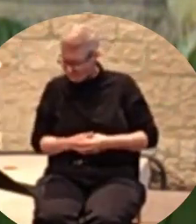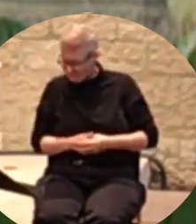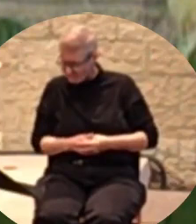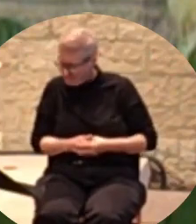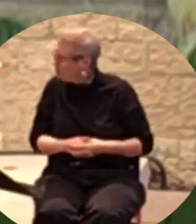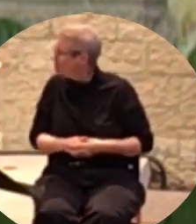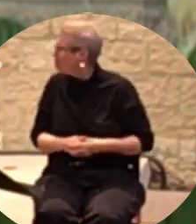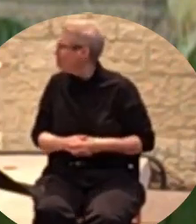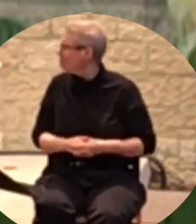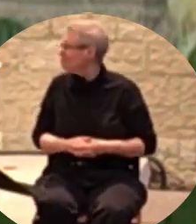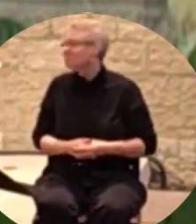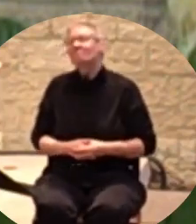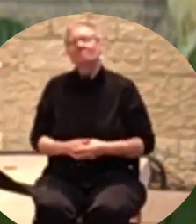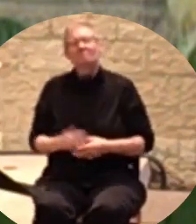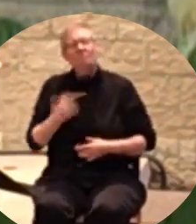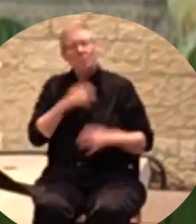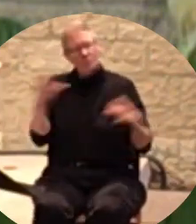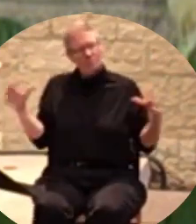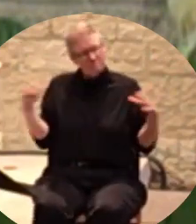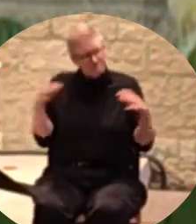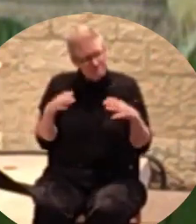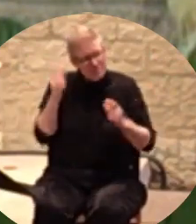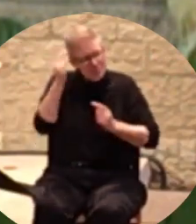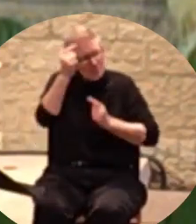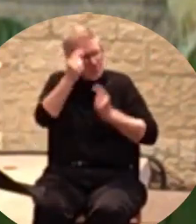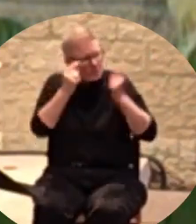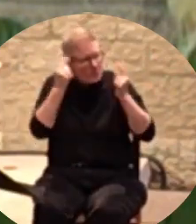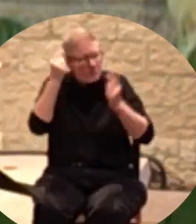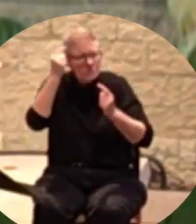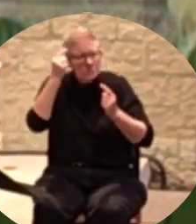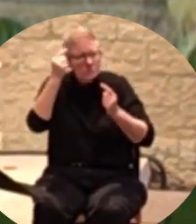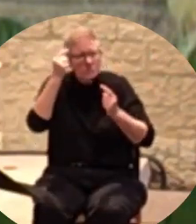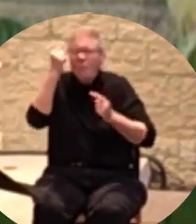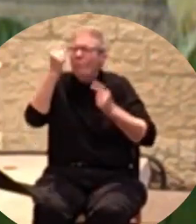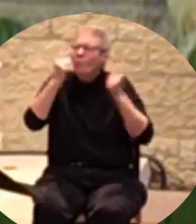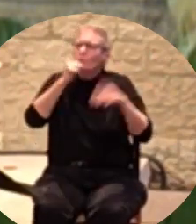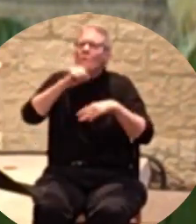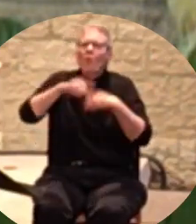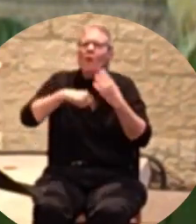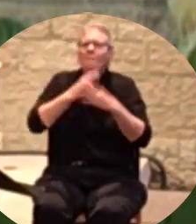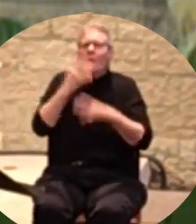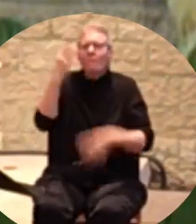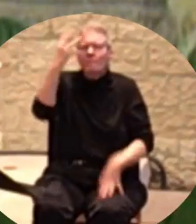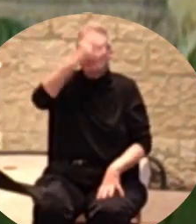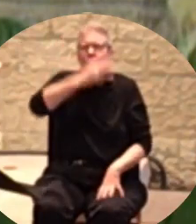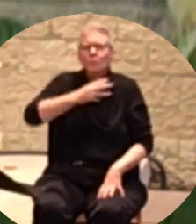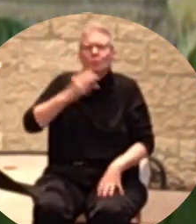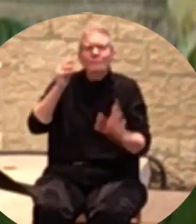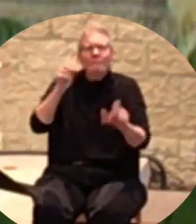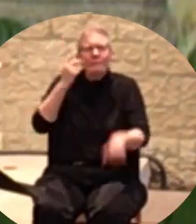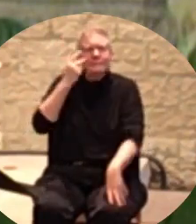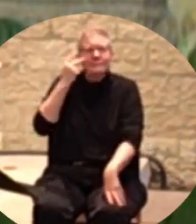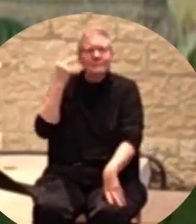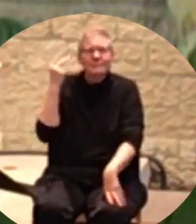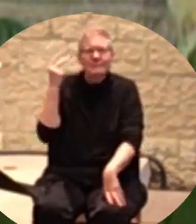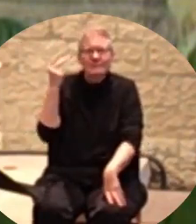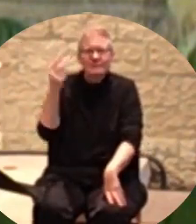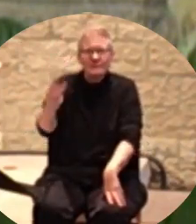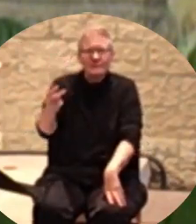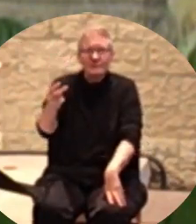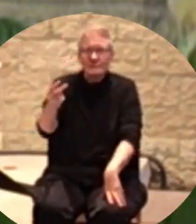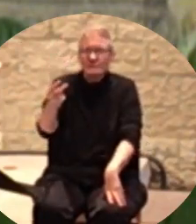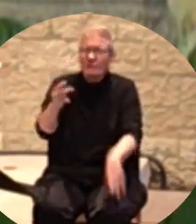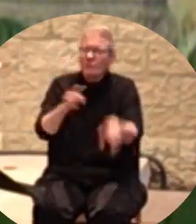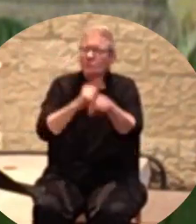We come together in wonder. Wonder of the beauty we can see and of the